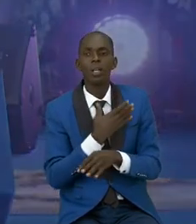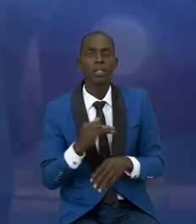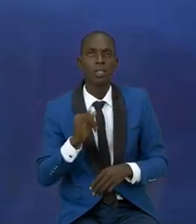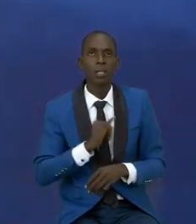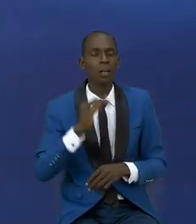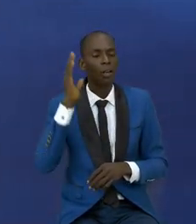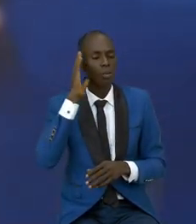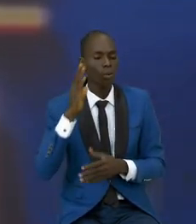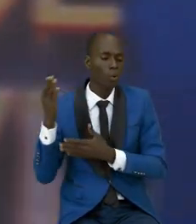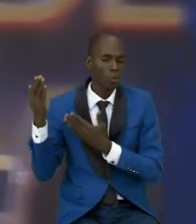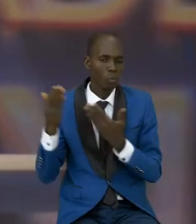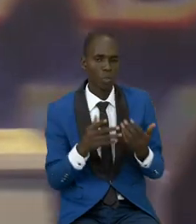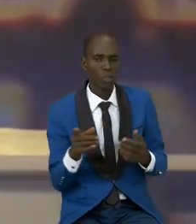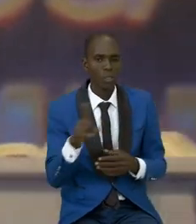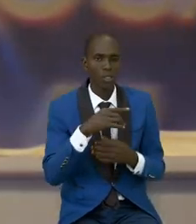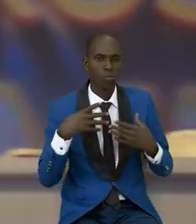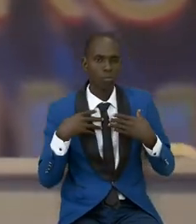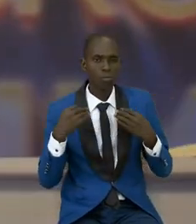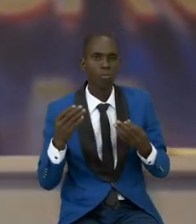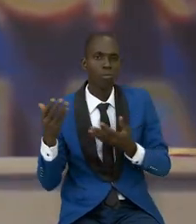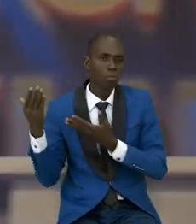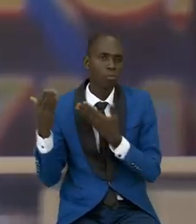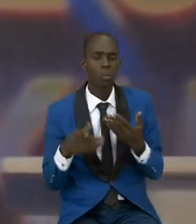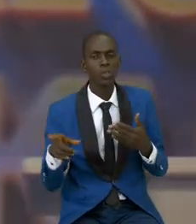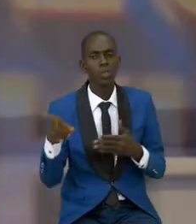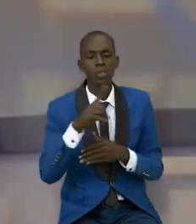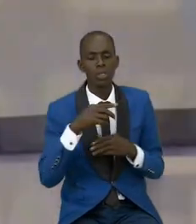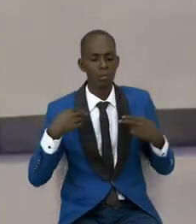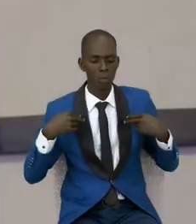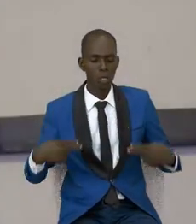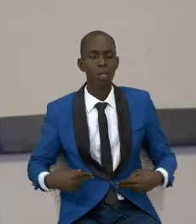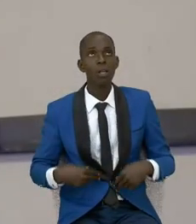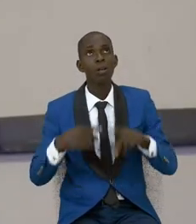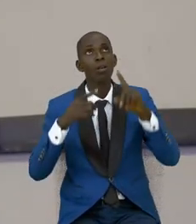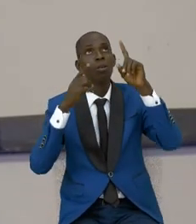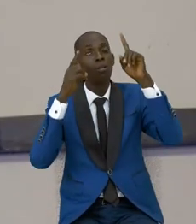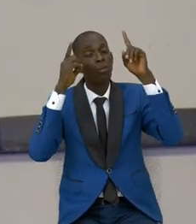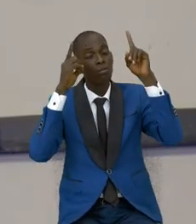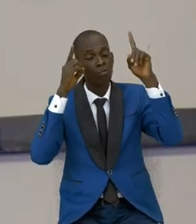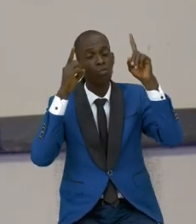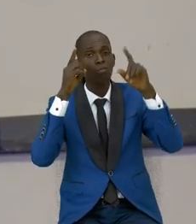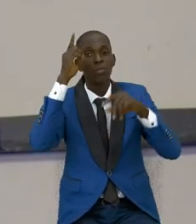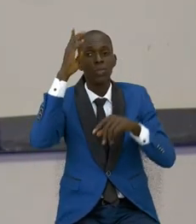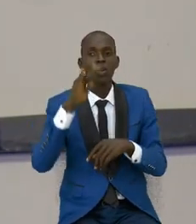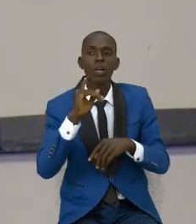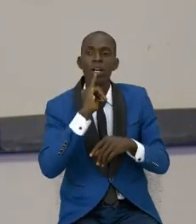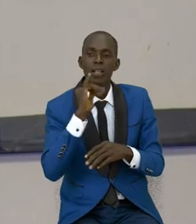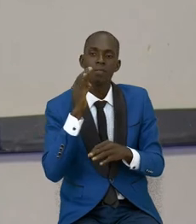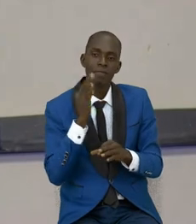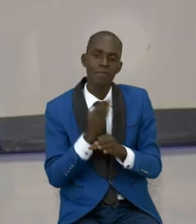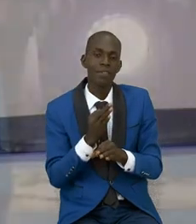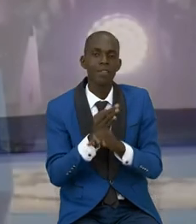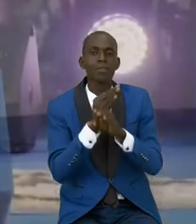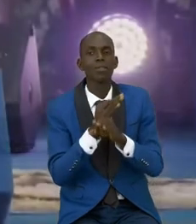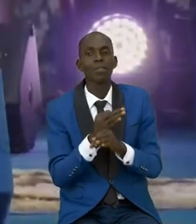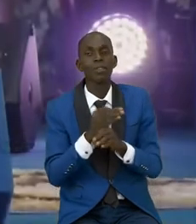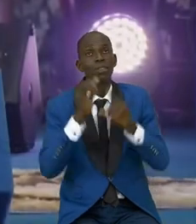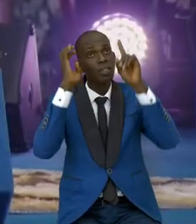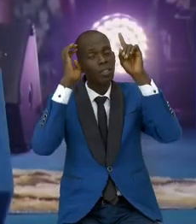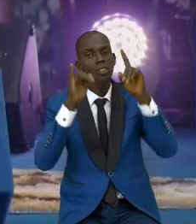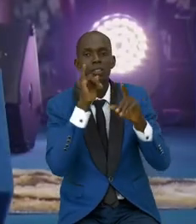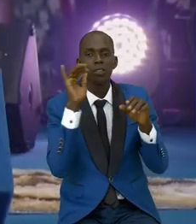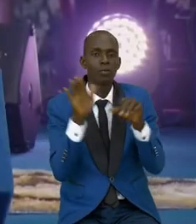them cure. I will bring them hell. God is faithful. He is full of grace and